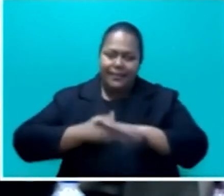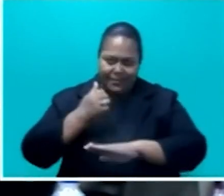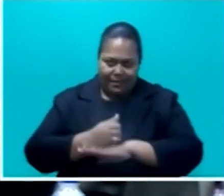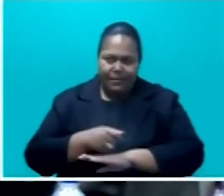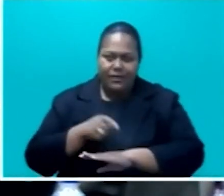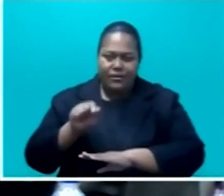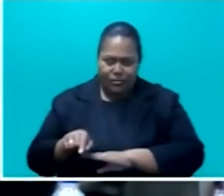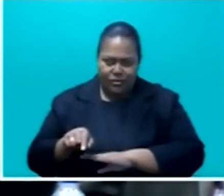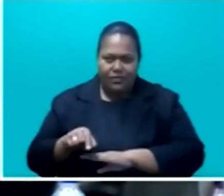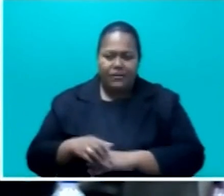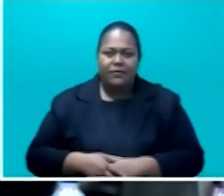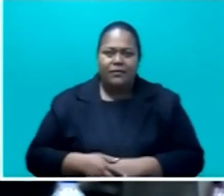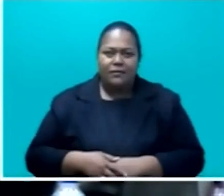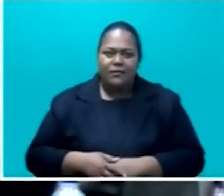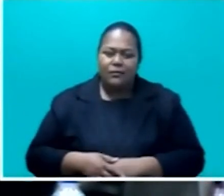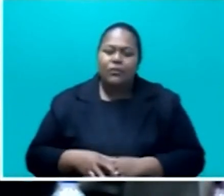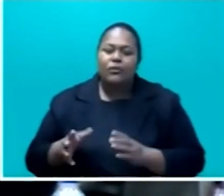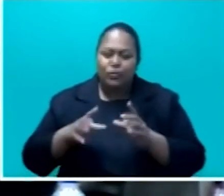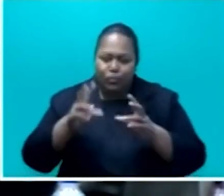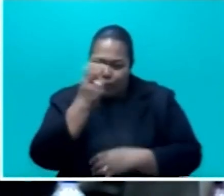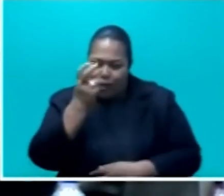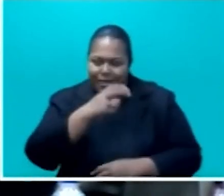Media Industry Development Authority.